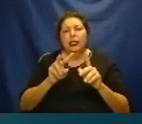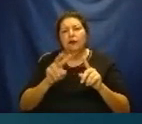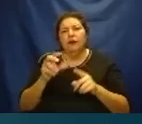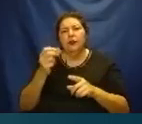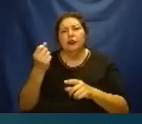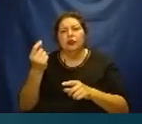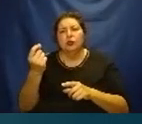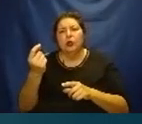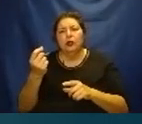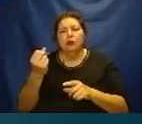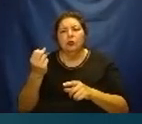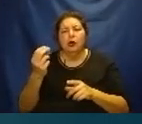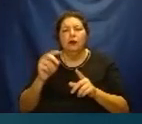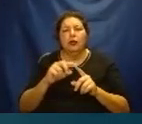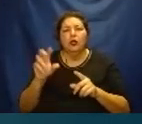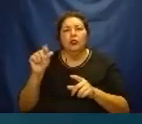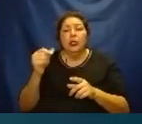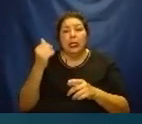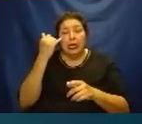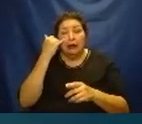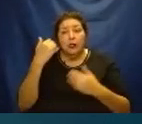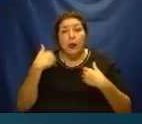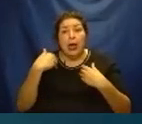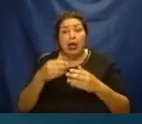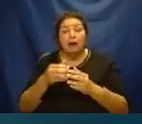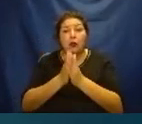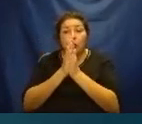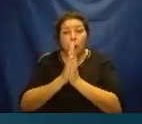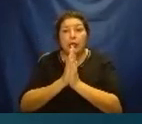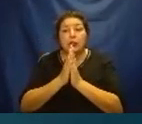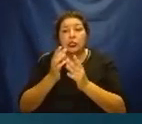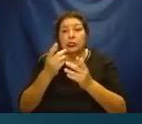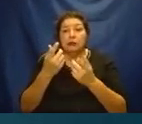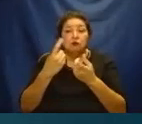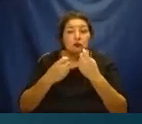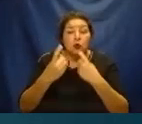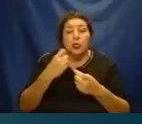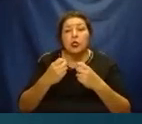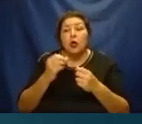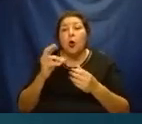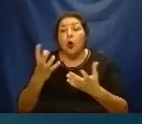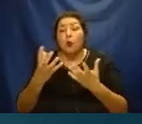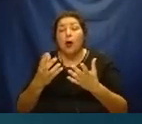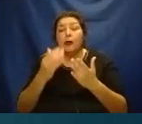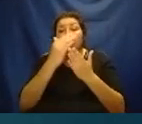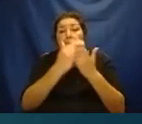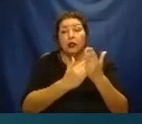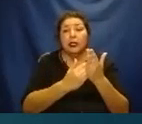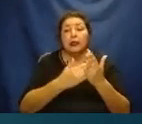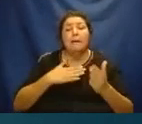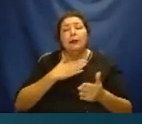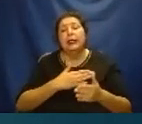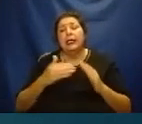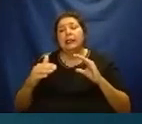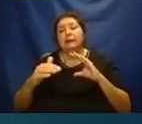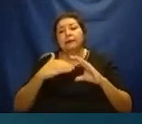if you have any questions, if you would like a outline of the study, please DM me,